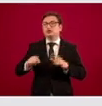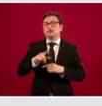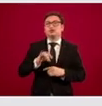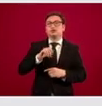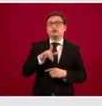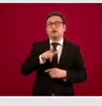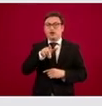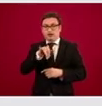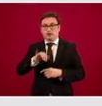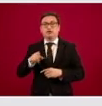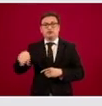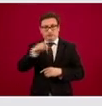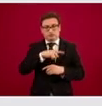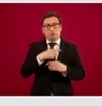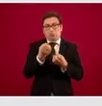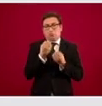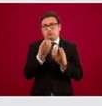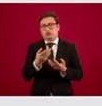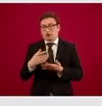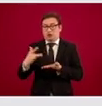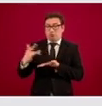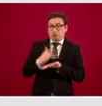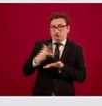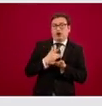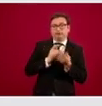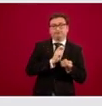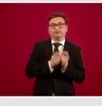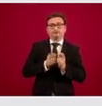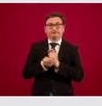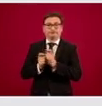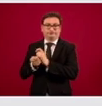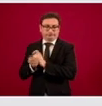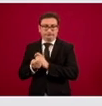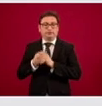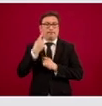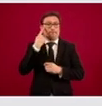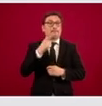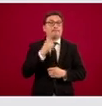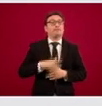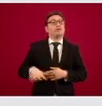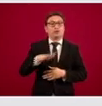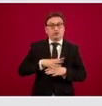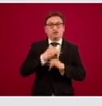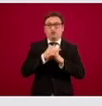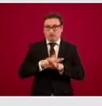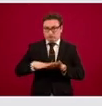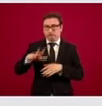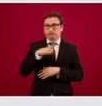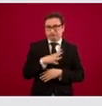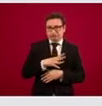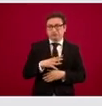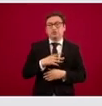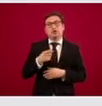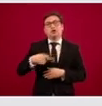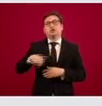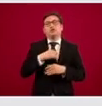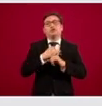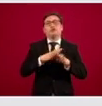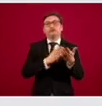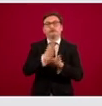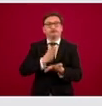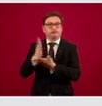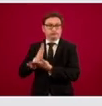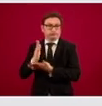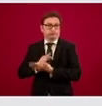topics, and it has a variety of resources in indigenous people's